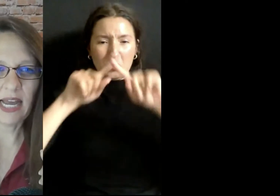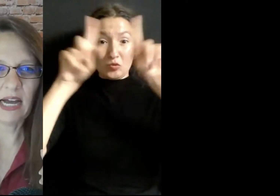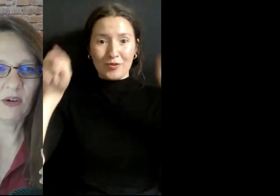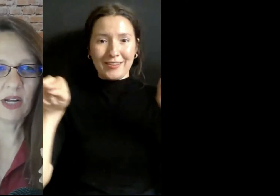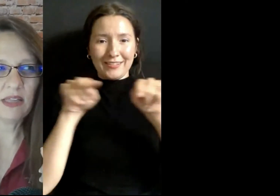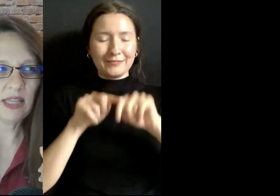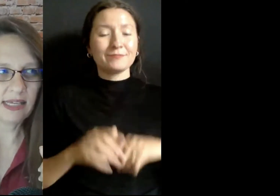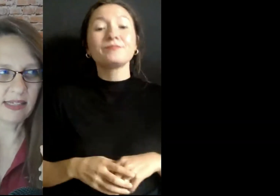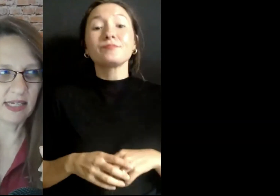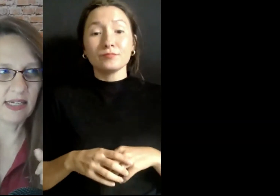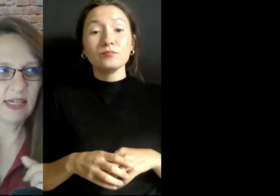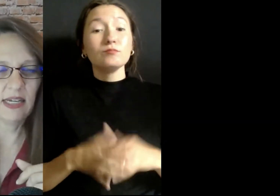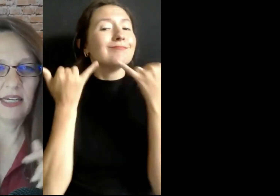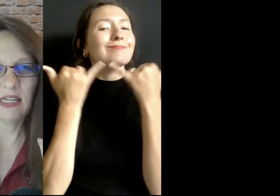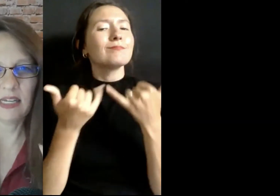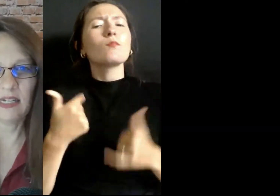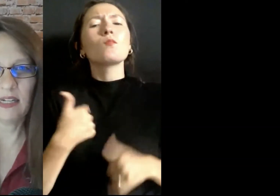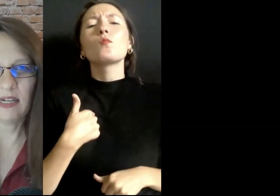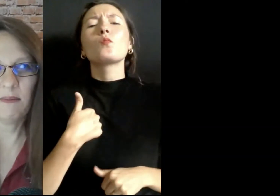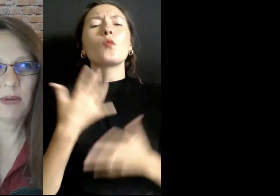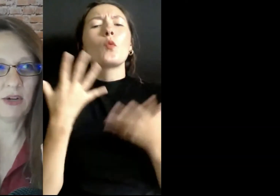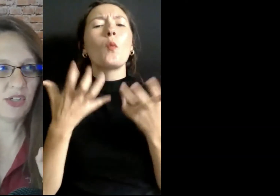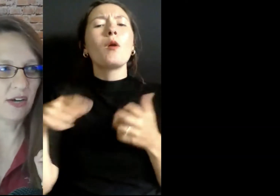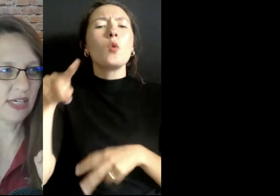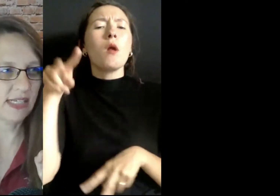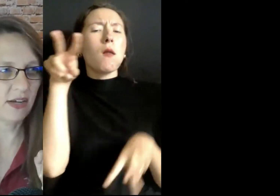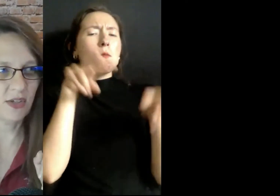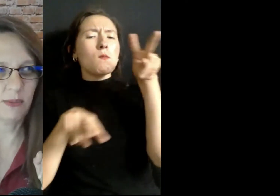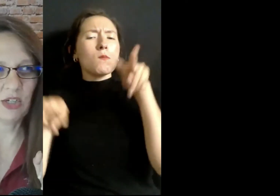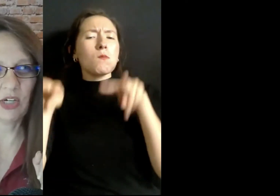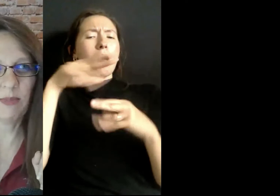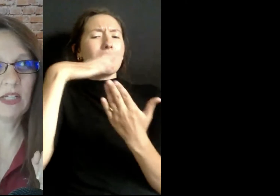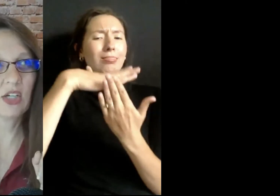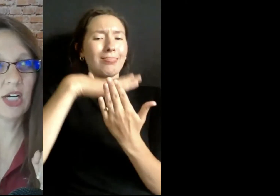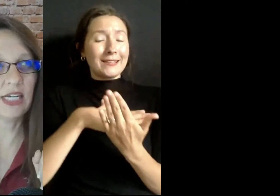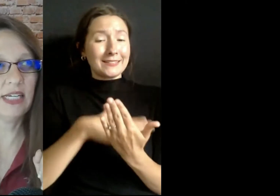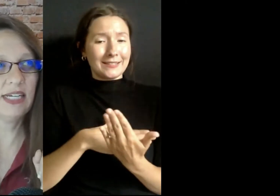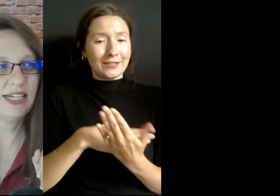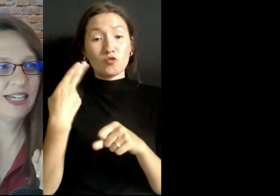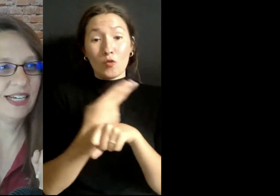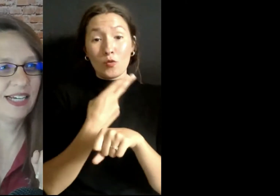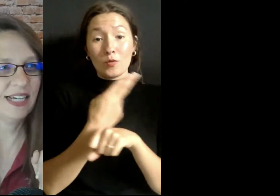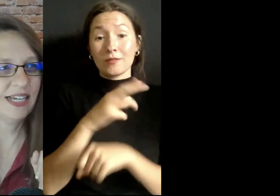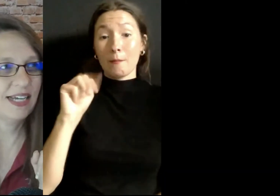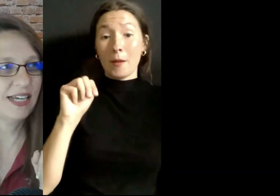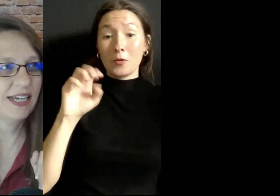try out a lesson in Microsoft Excel. So let me share my screen.